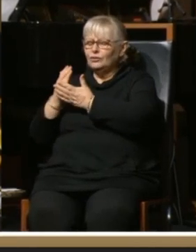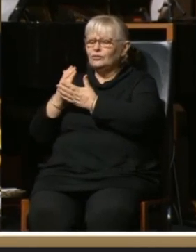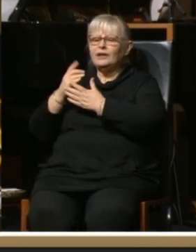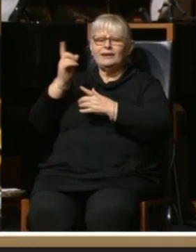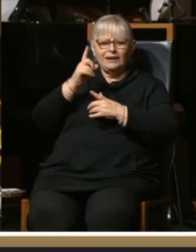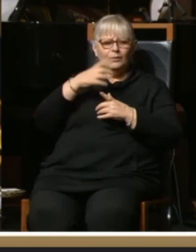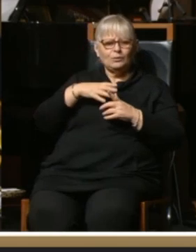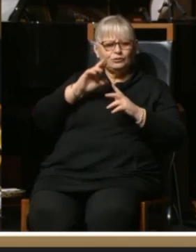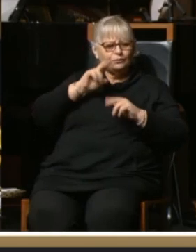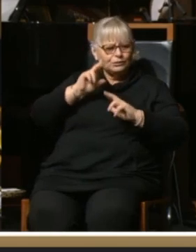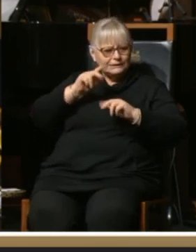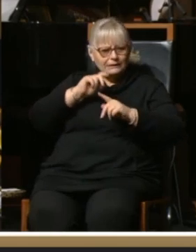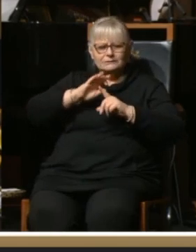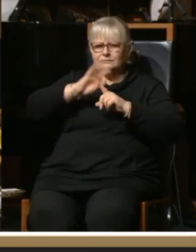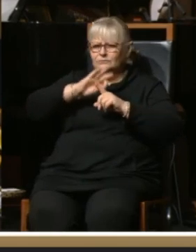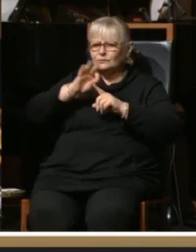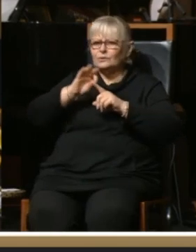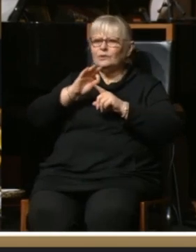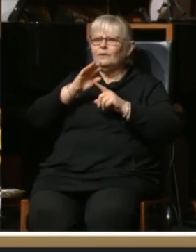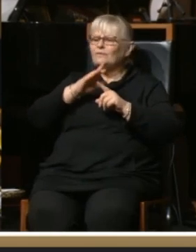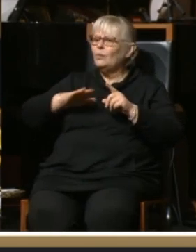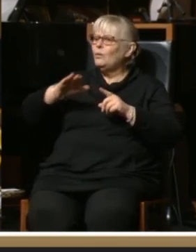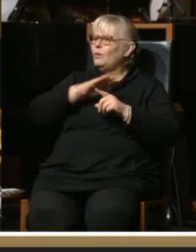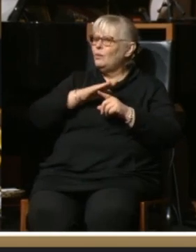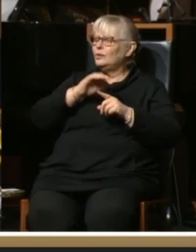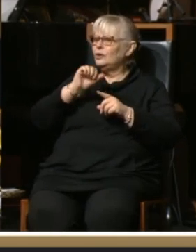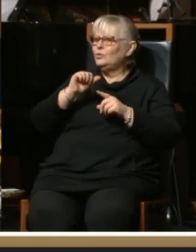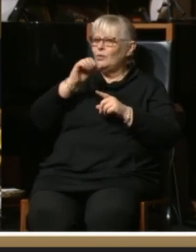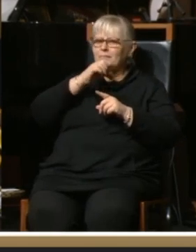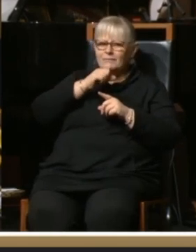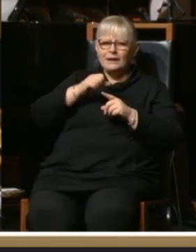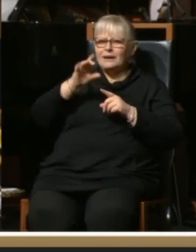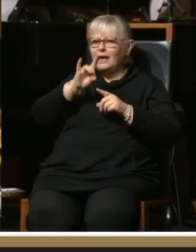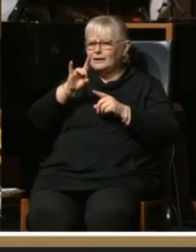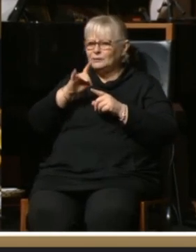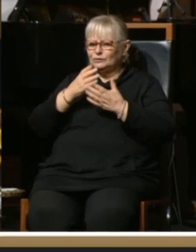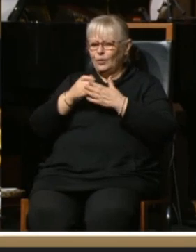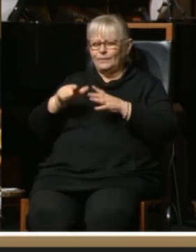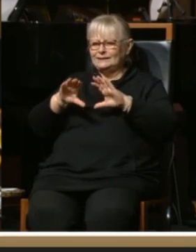enhance conditions for all your creatures on our fragile blue planet.